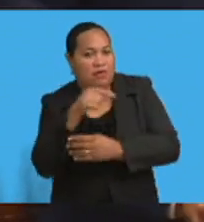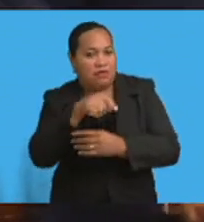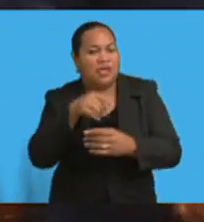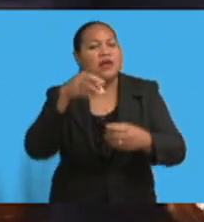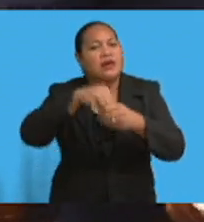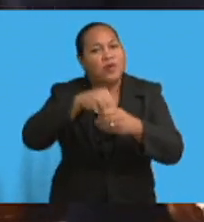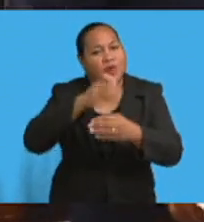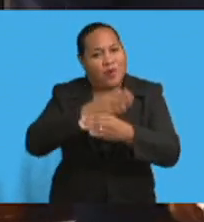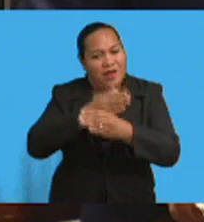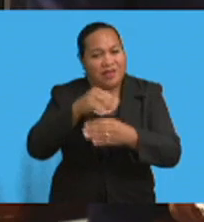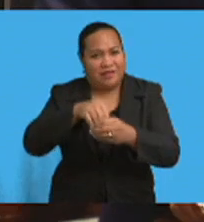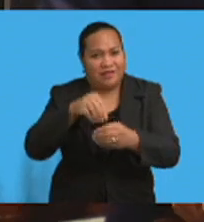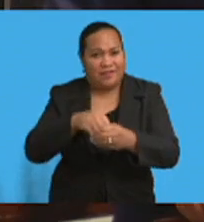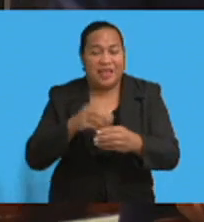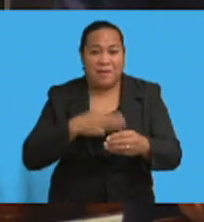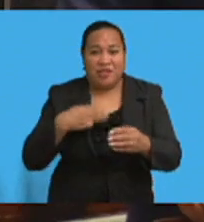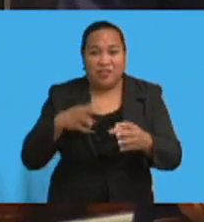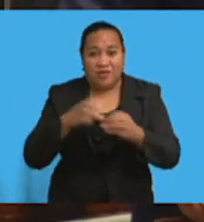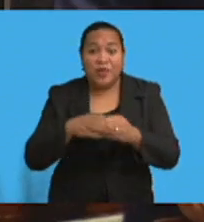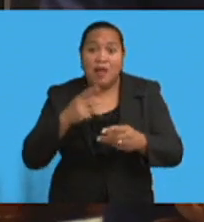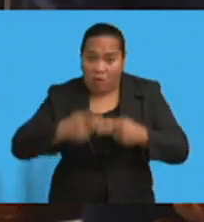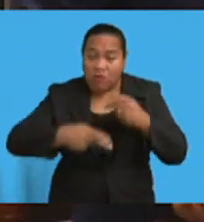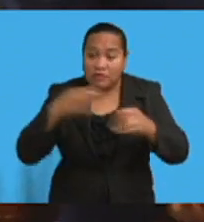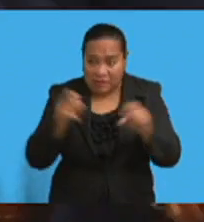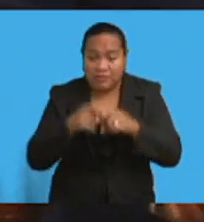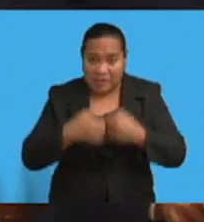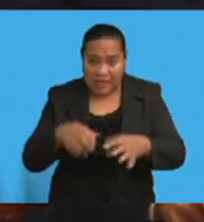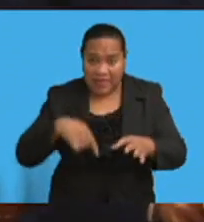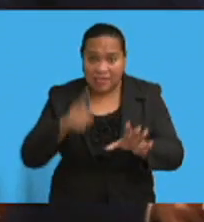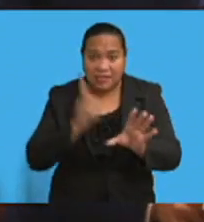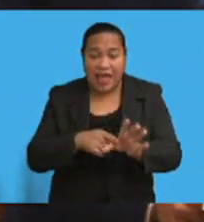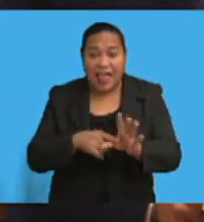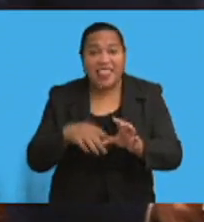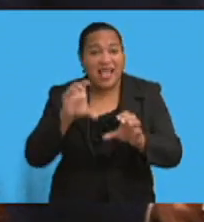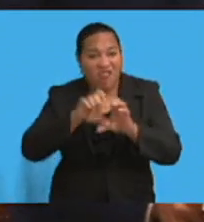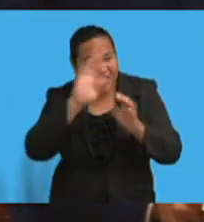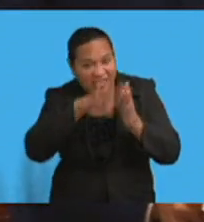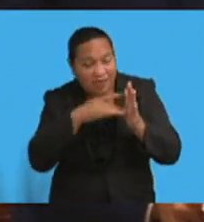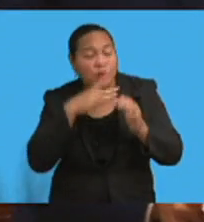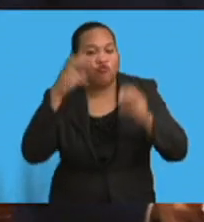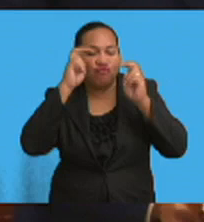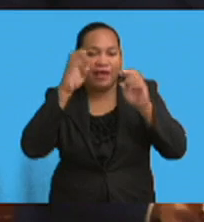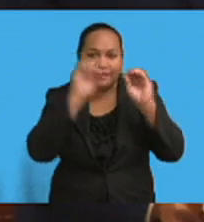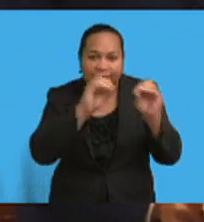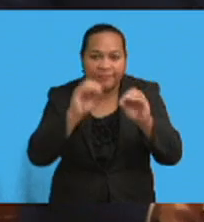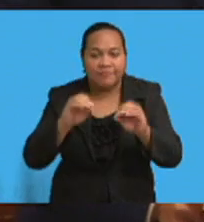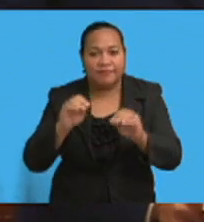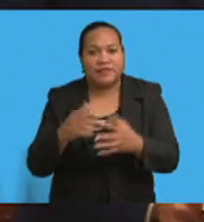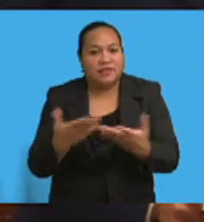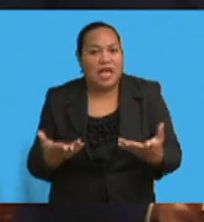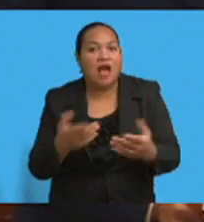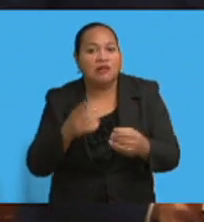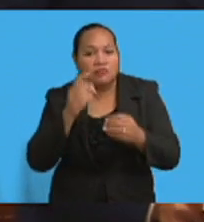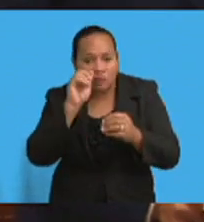ministries. That process began at the start of this year with criteria established and training sessions for all levels of the civil service on how the